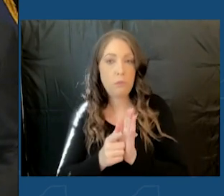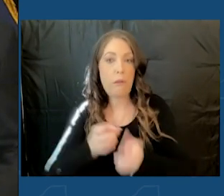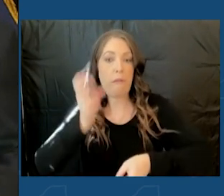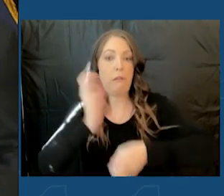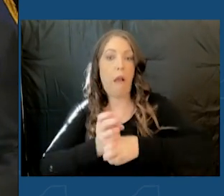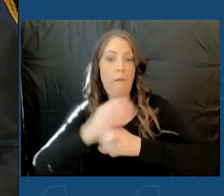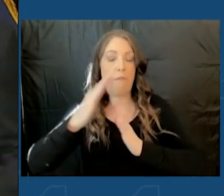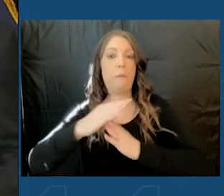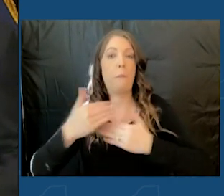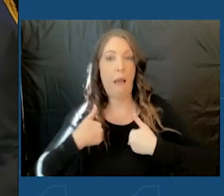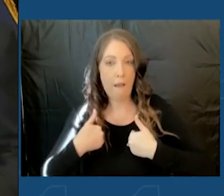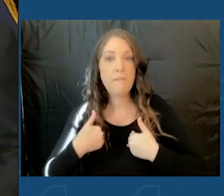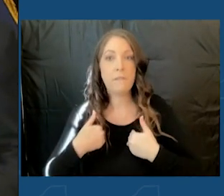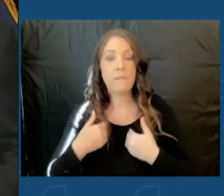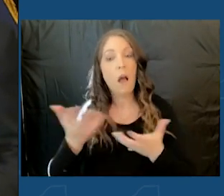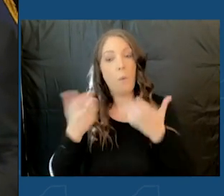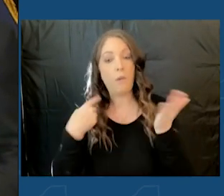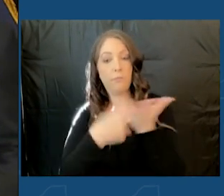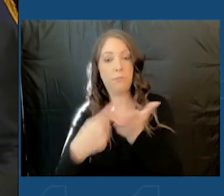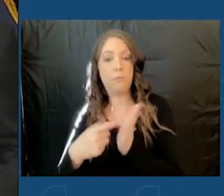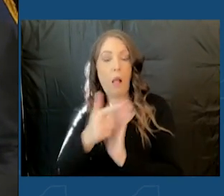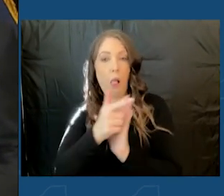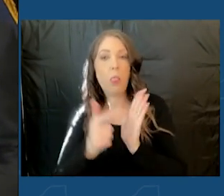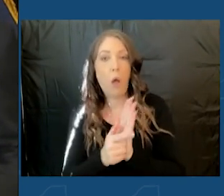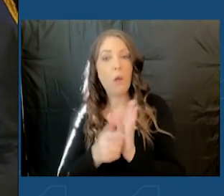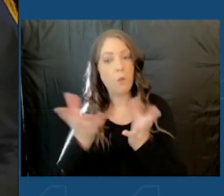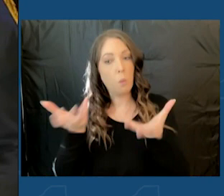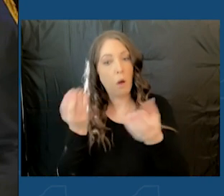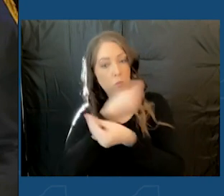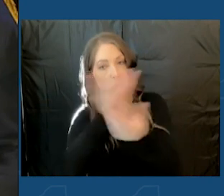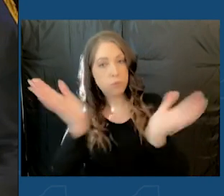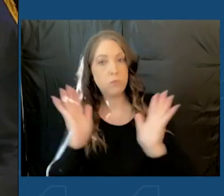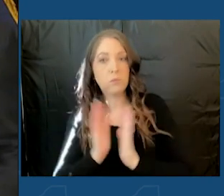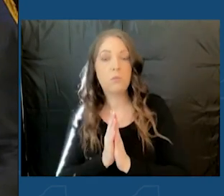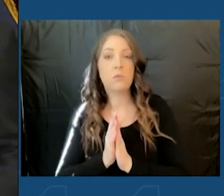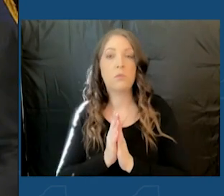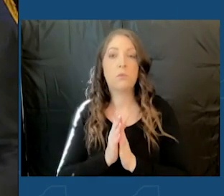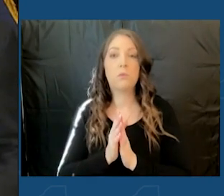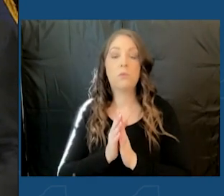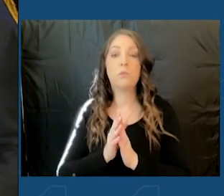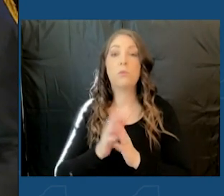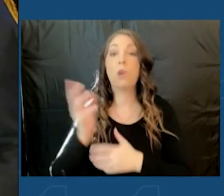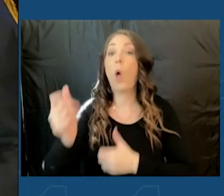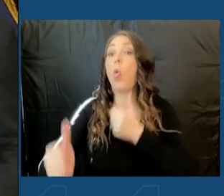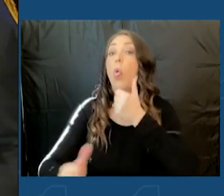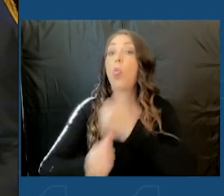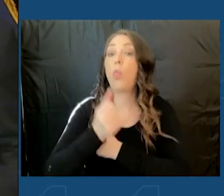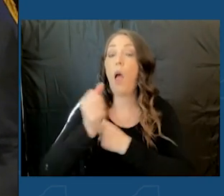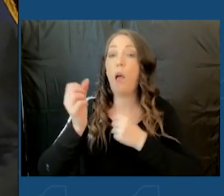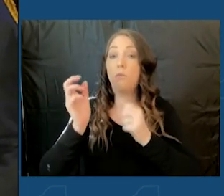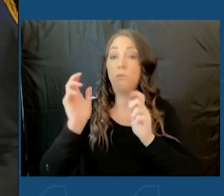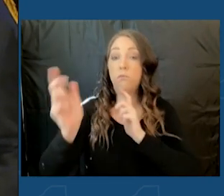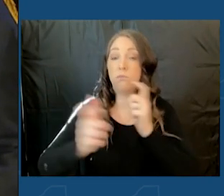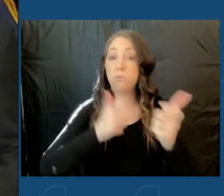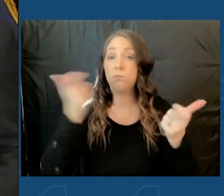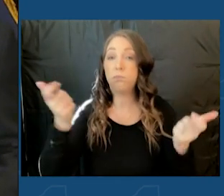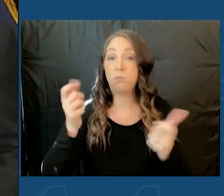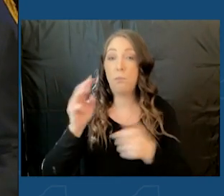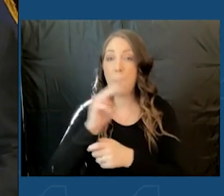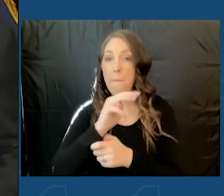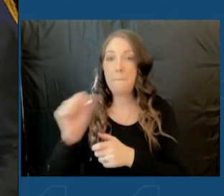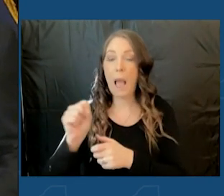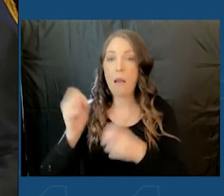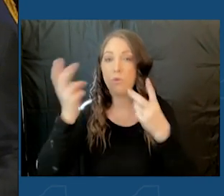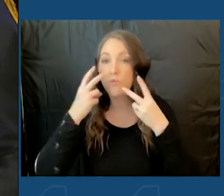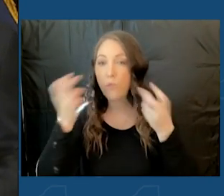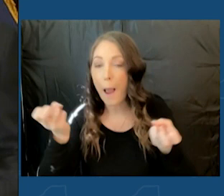everyone to know what the law of the land here in the state of New York is. A threat of a mass harm crime is the threat of making a